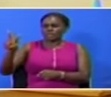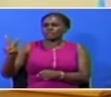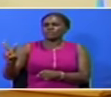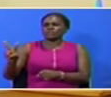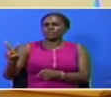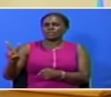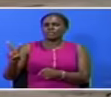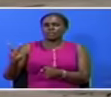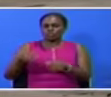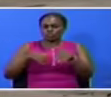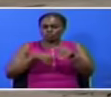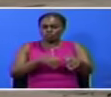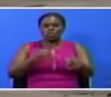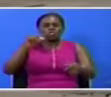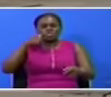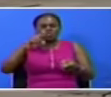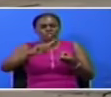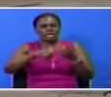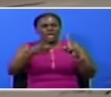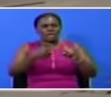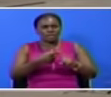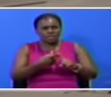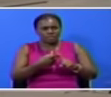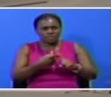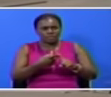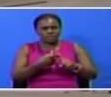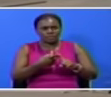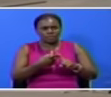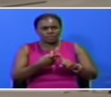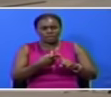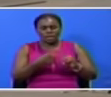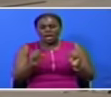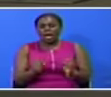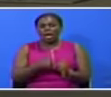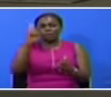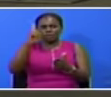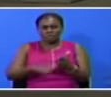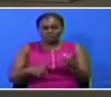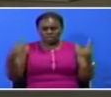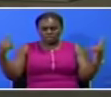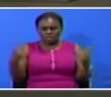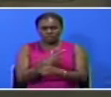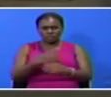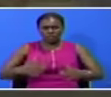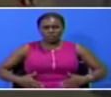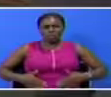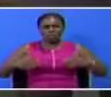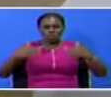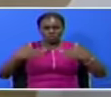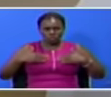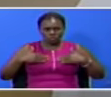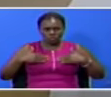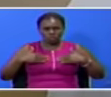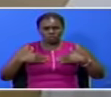to conform to the new standards that came into effect on Monday. This will see the tradition of a different body structure being welded